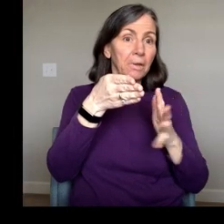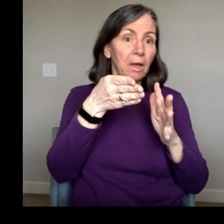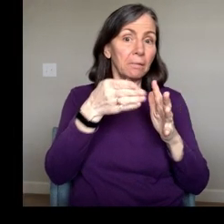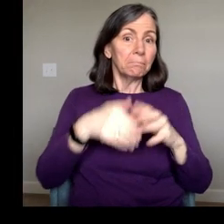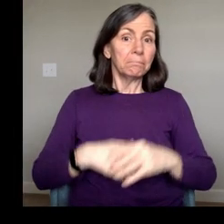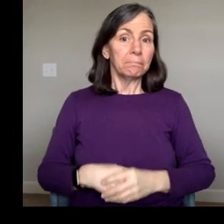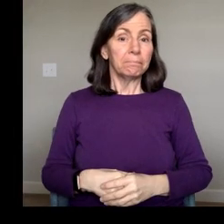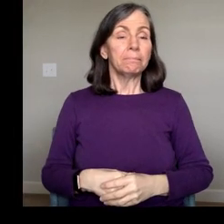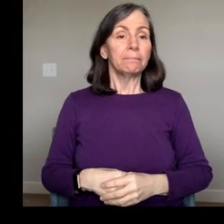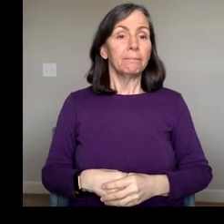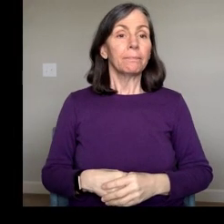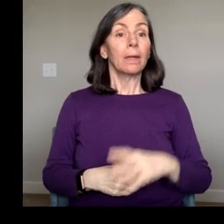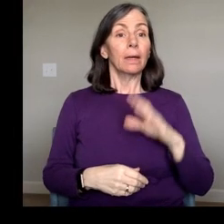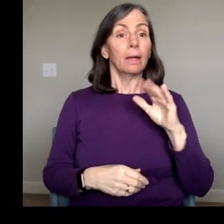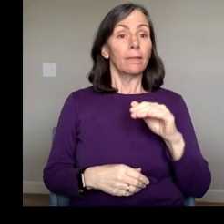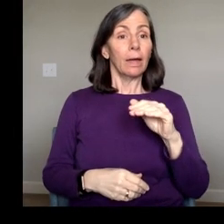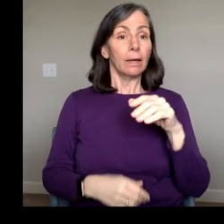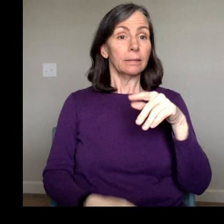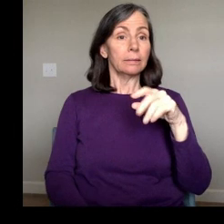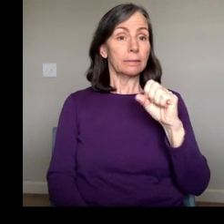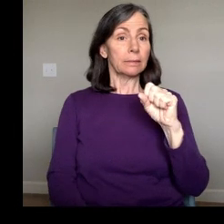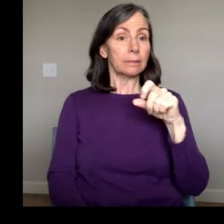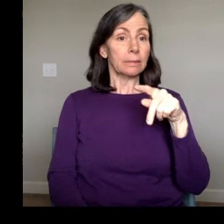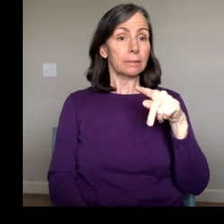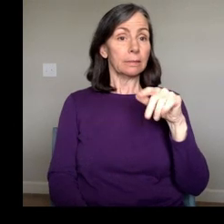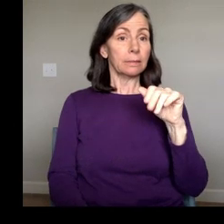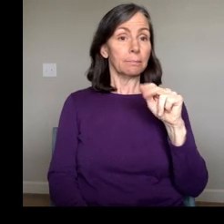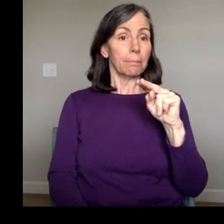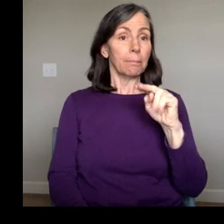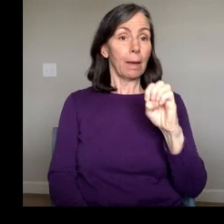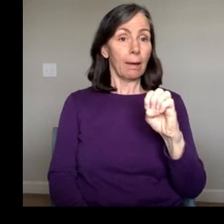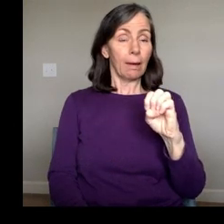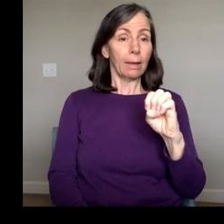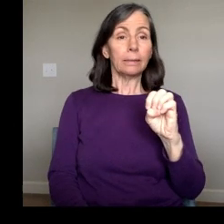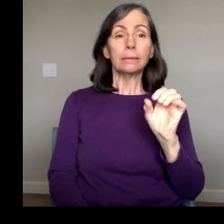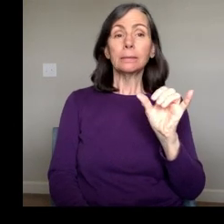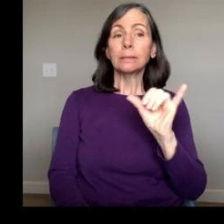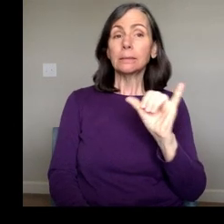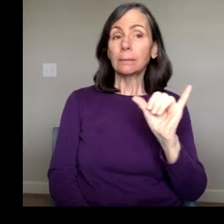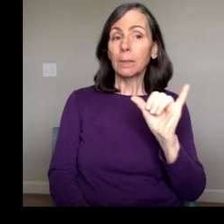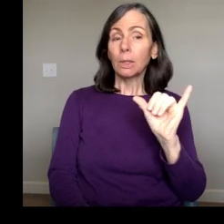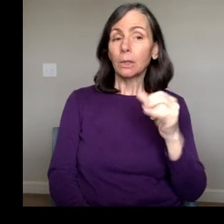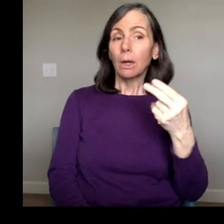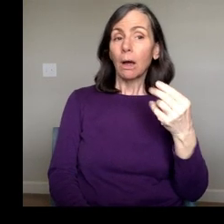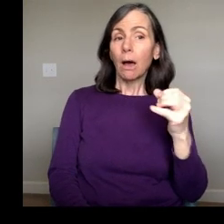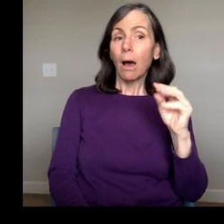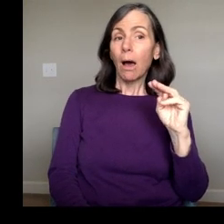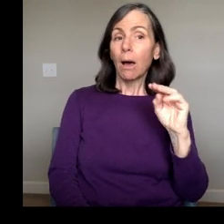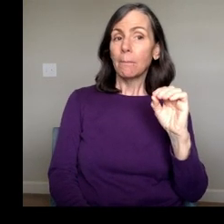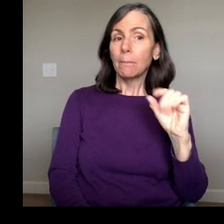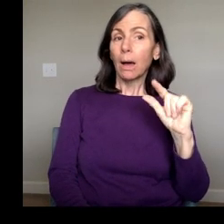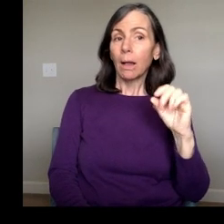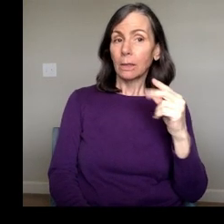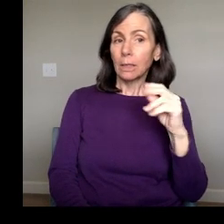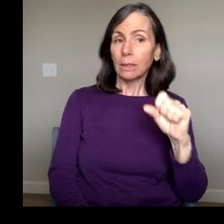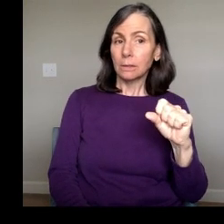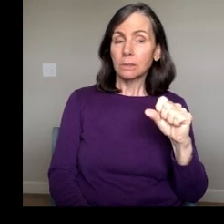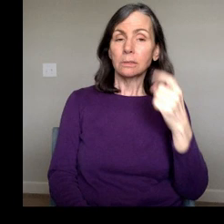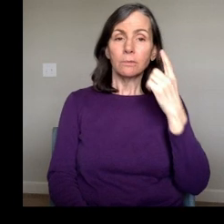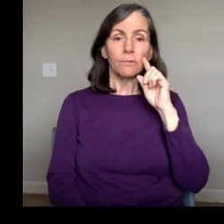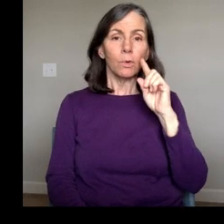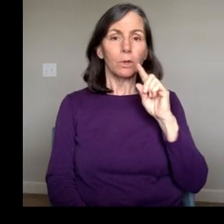As pelvic spines are homologous to the hind limbs of four-legged vertebrates, The change we